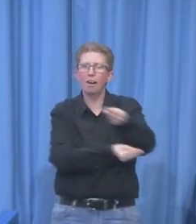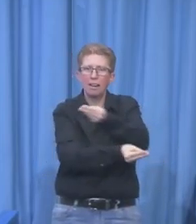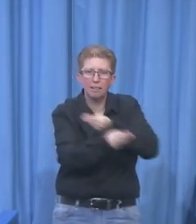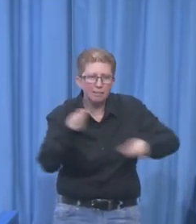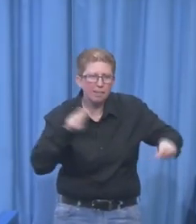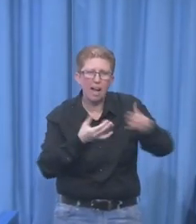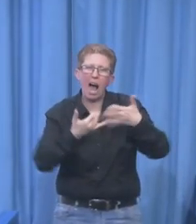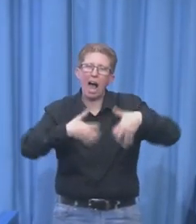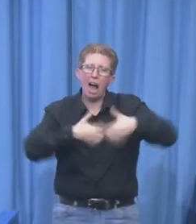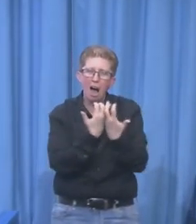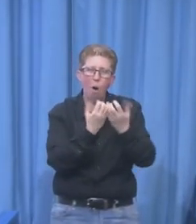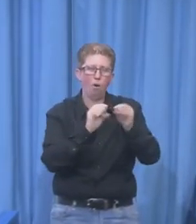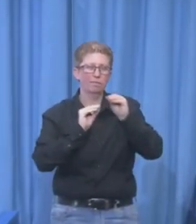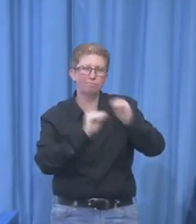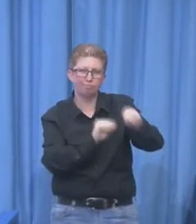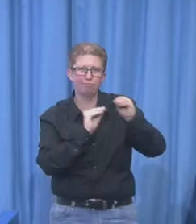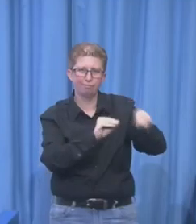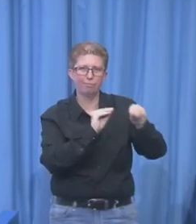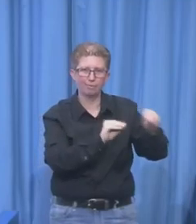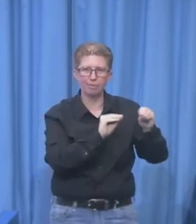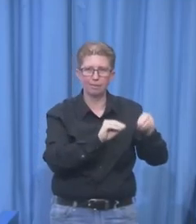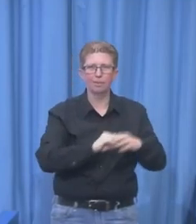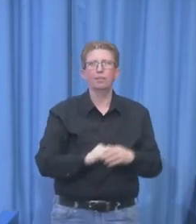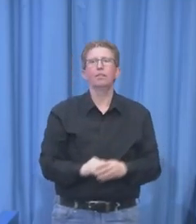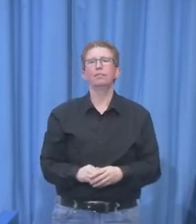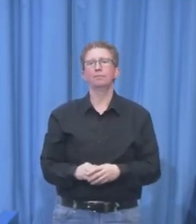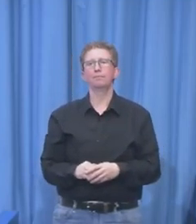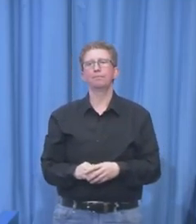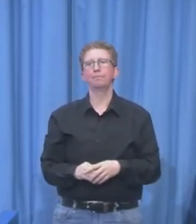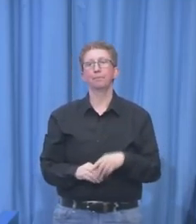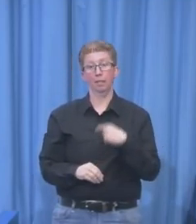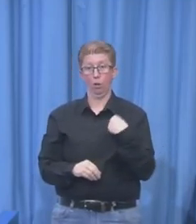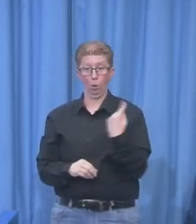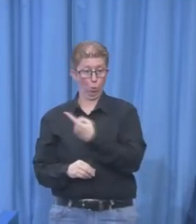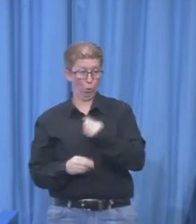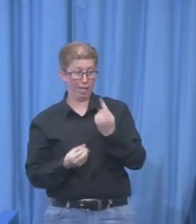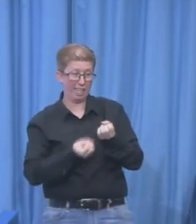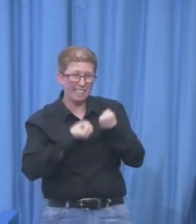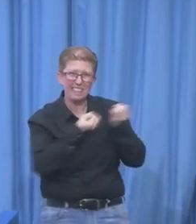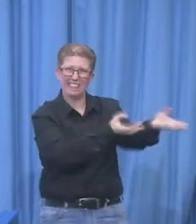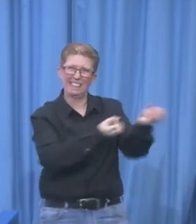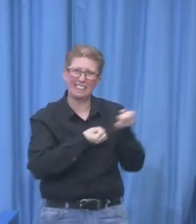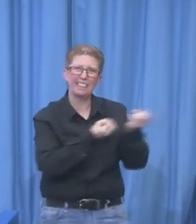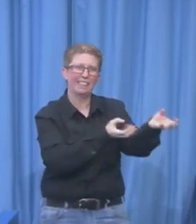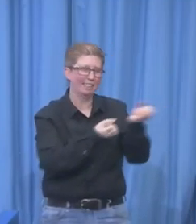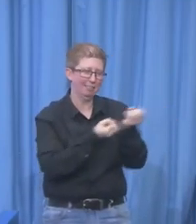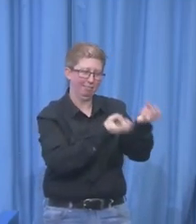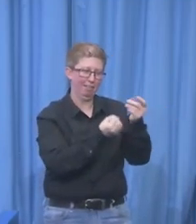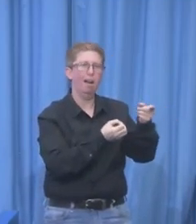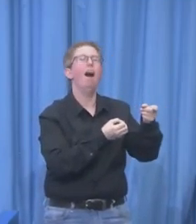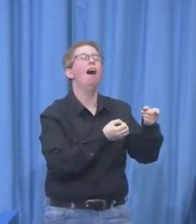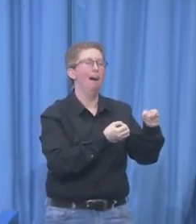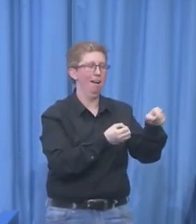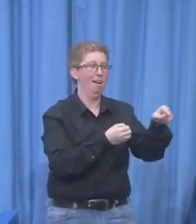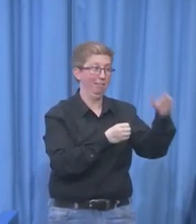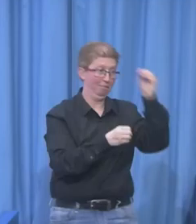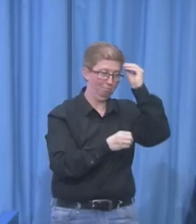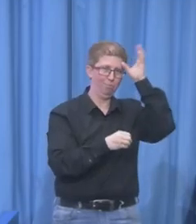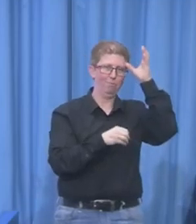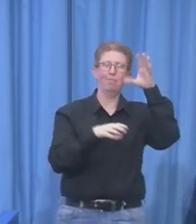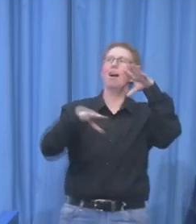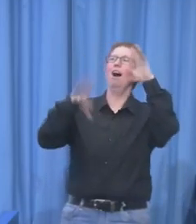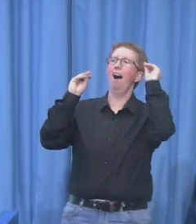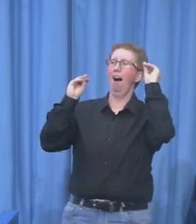with disabilities, will feel better and can succeed in their jobs. And we need to recruit more and